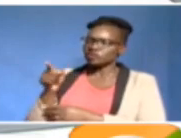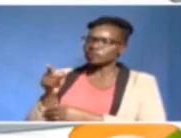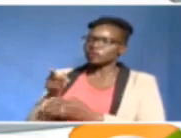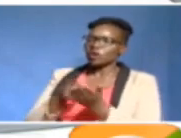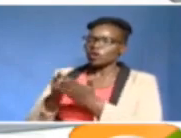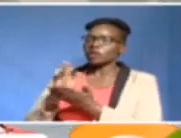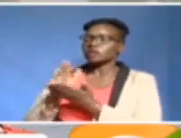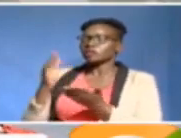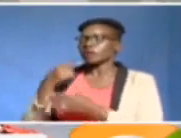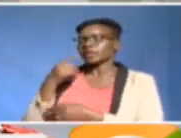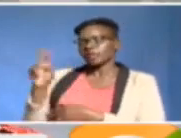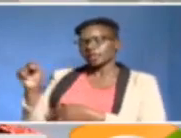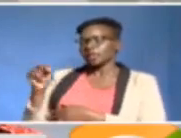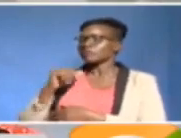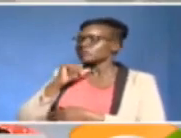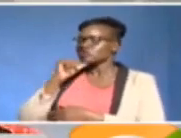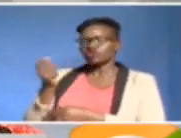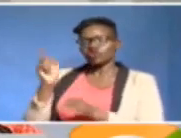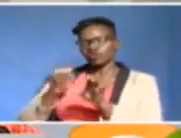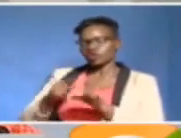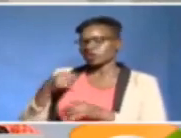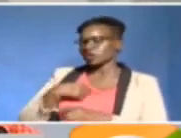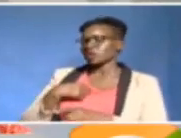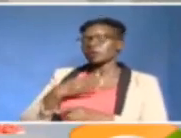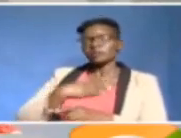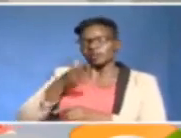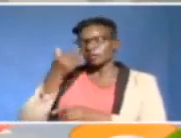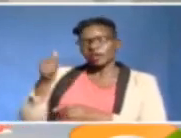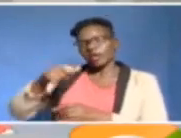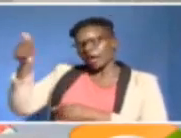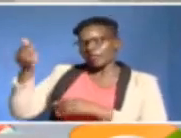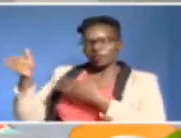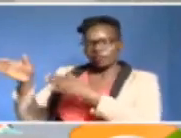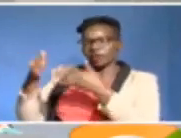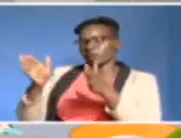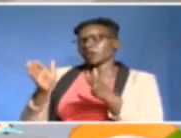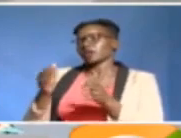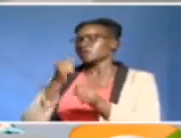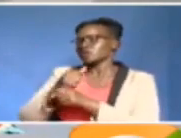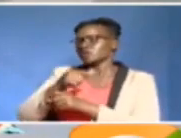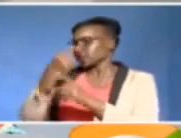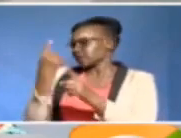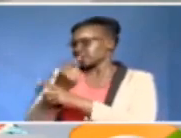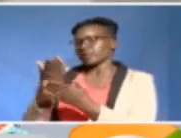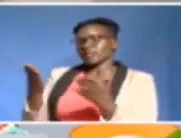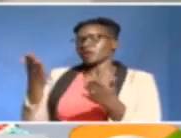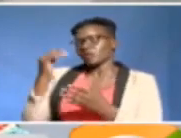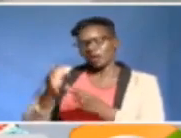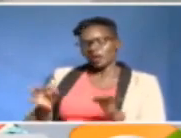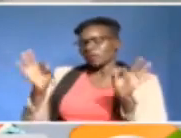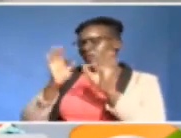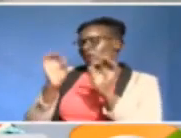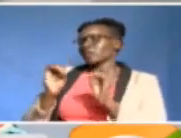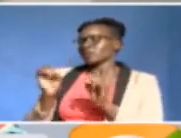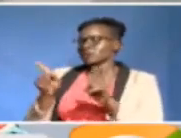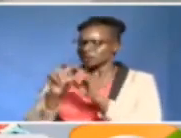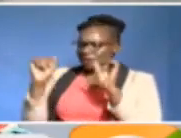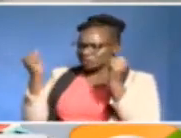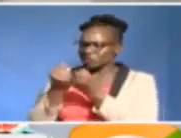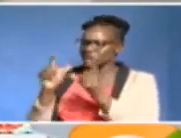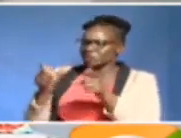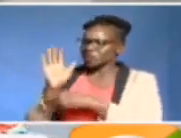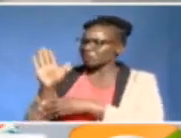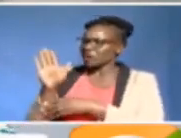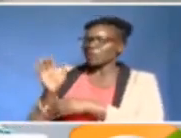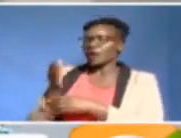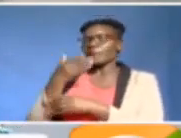here. Take another route. Yeah, do something else. Because it's not worth it. I mean, even on your social media page, if you could